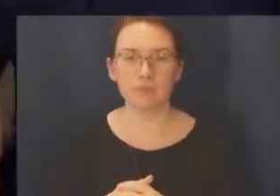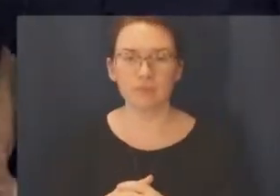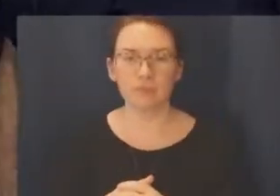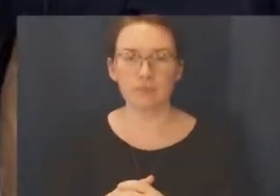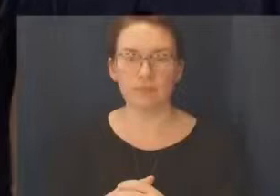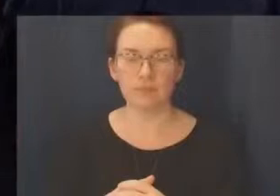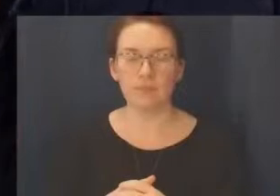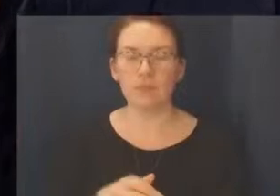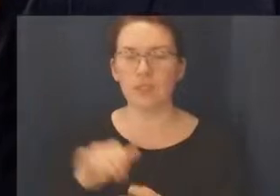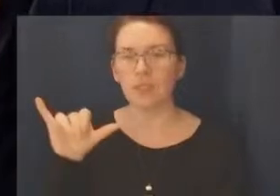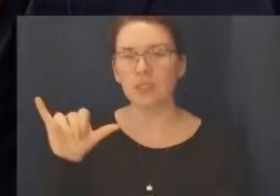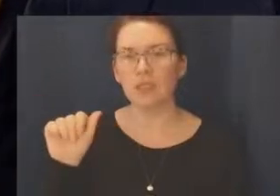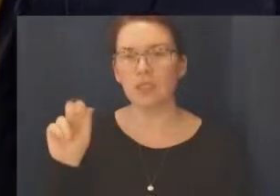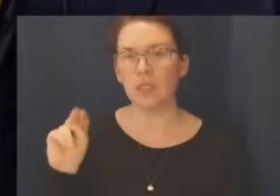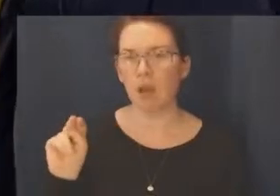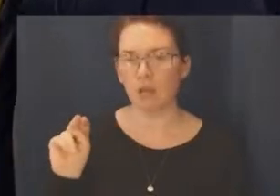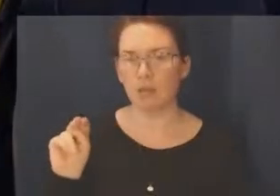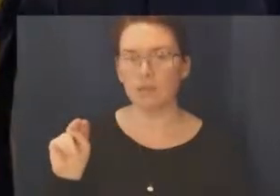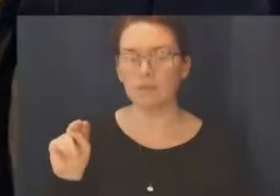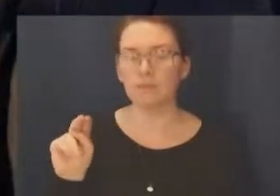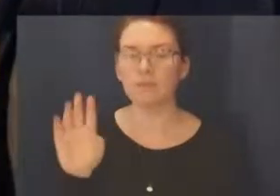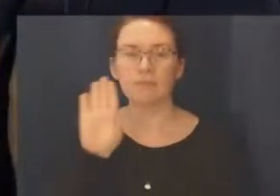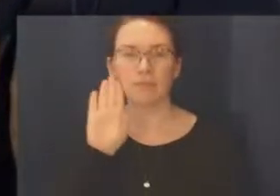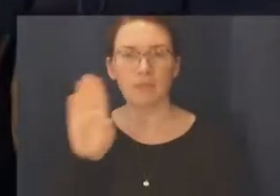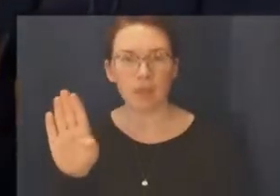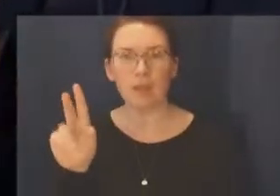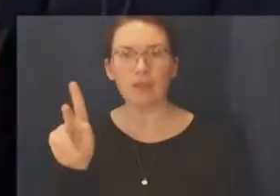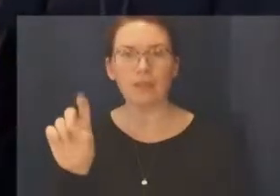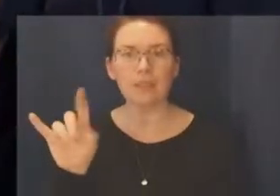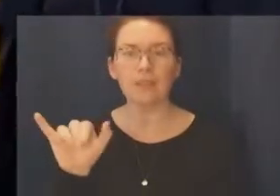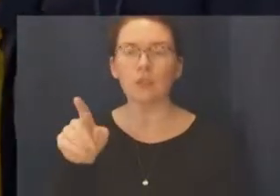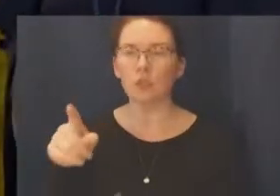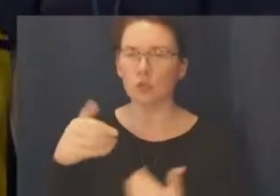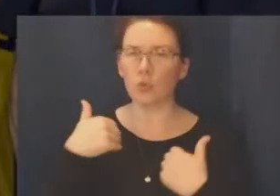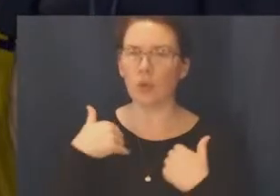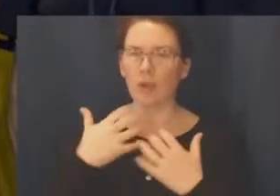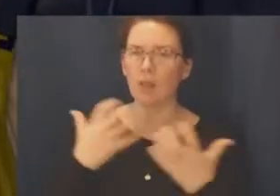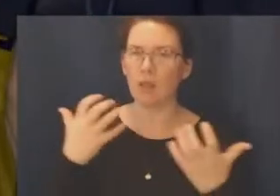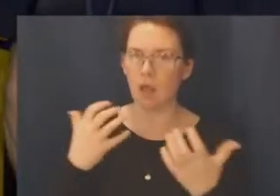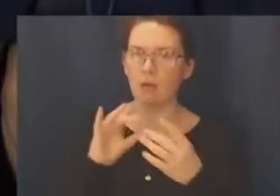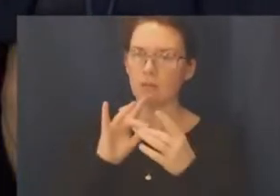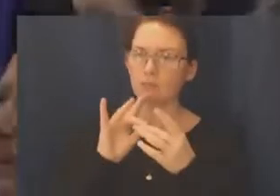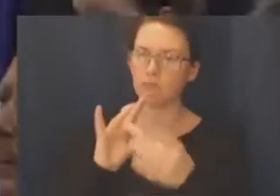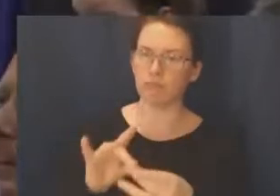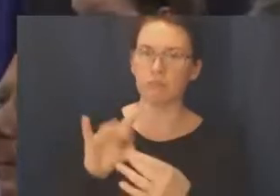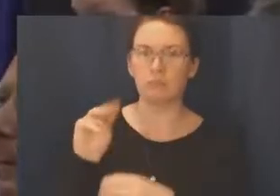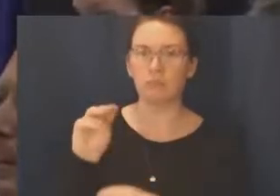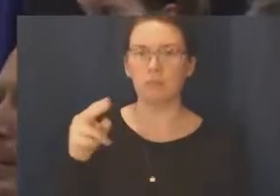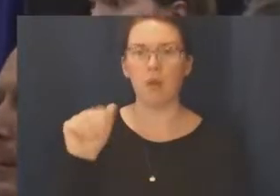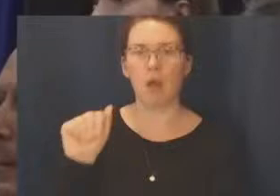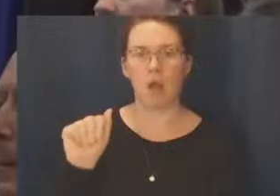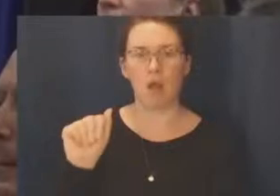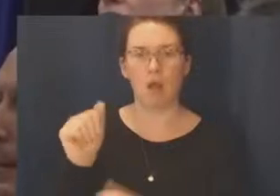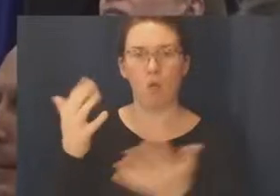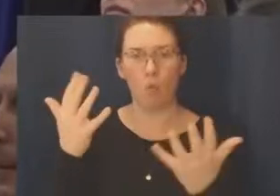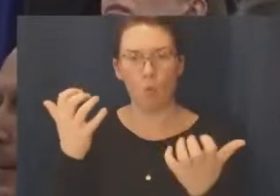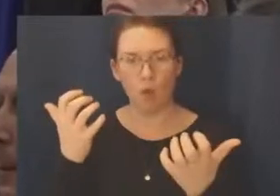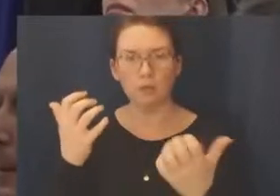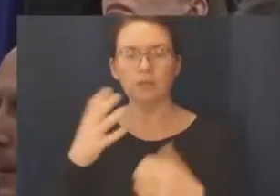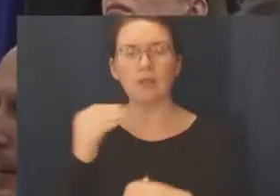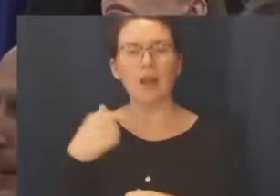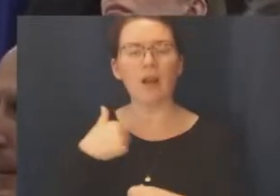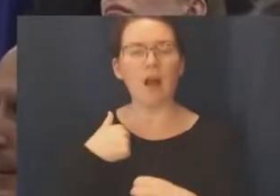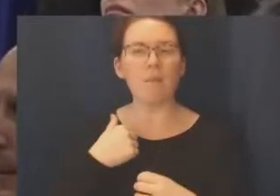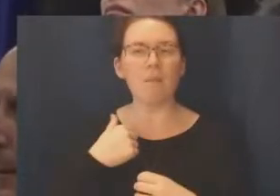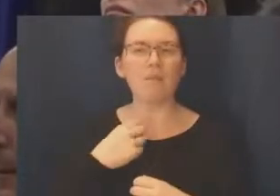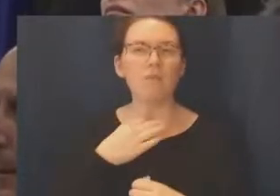So, Secretary Kennedy, you have a lot of issues on the MAHA agenda, obviously. and I'm very curious if you